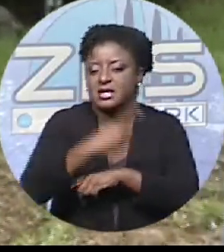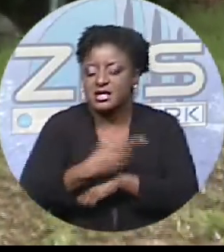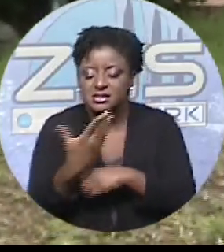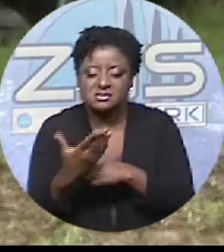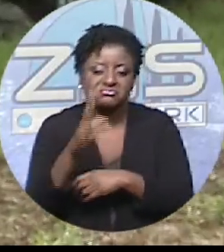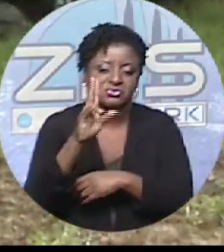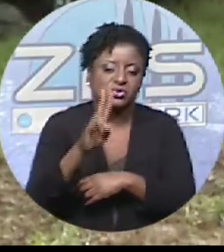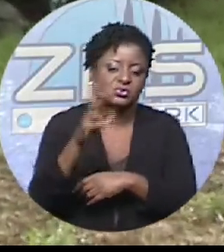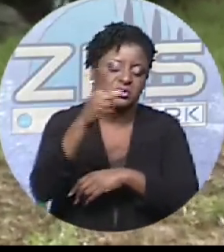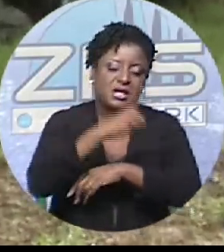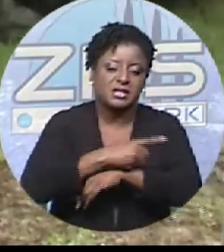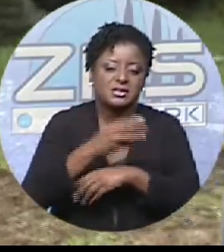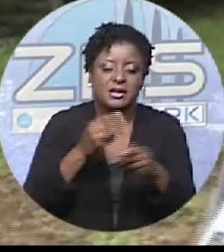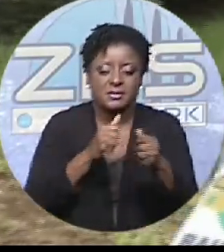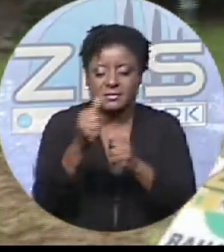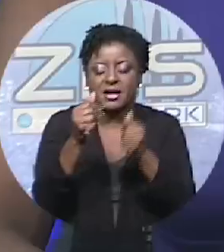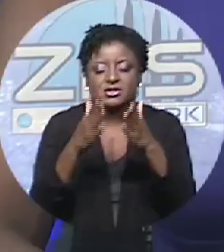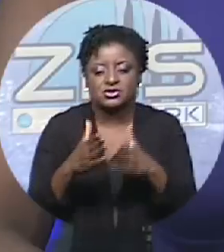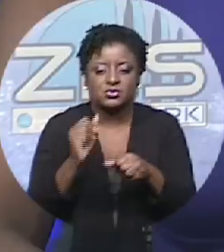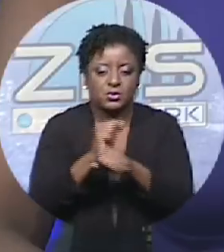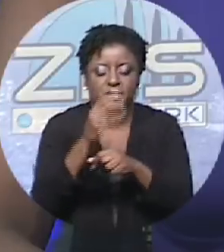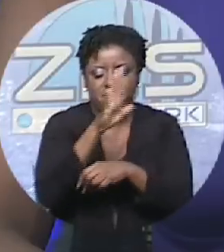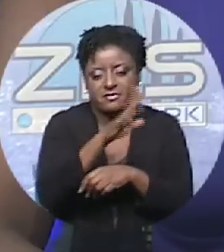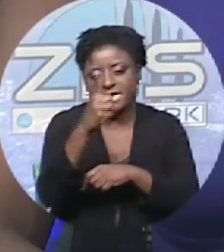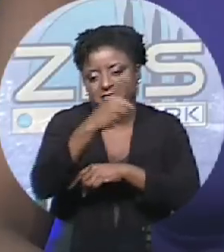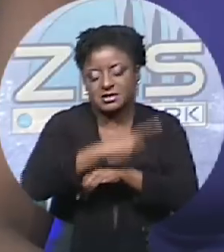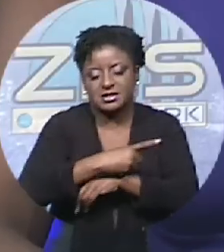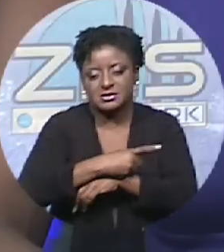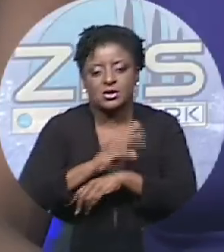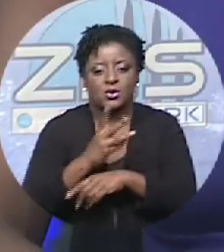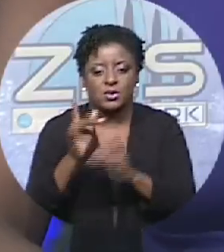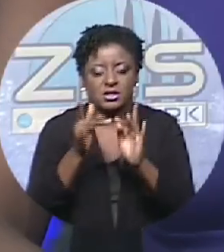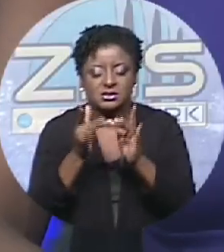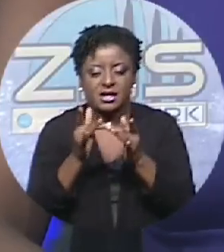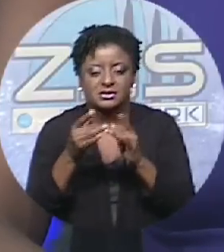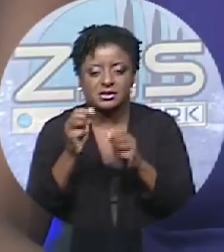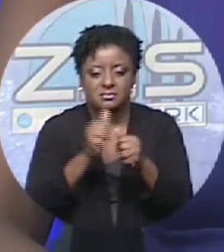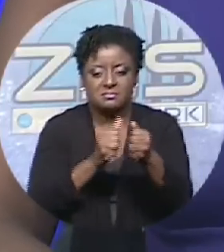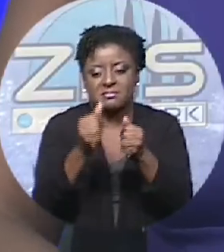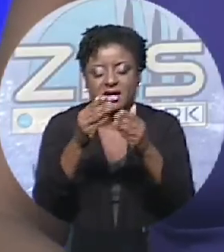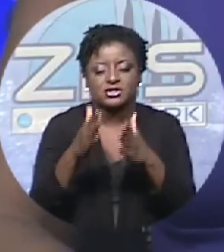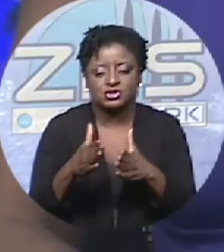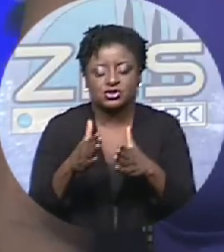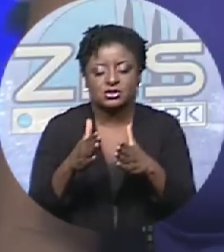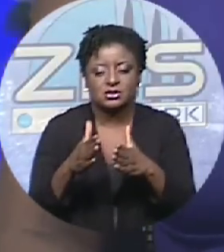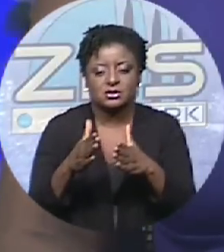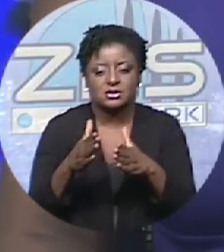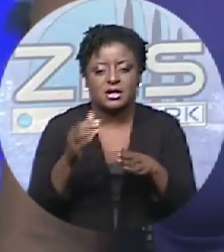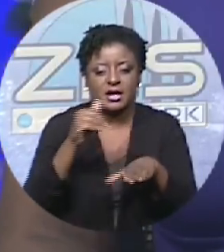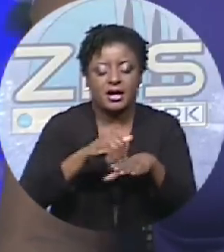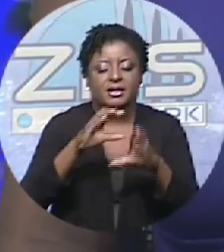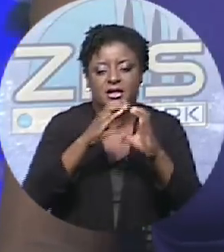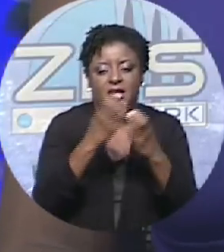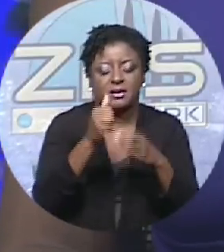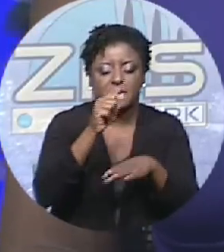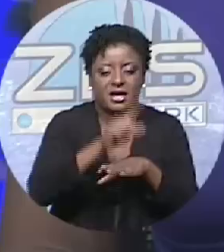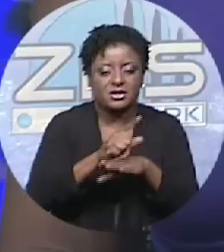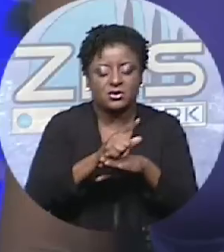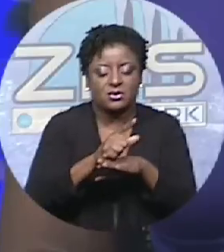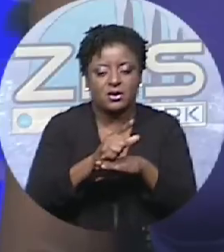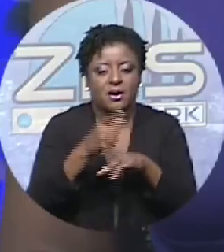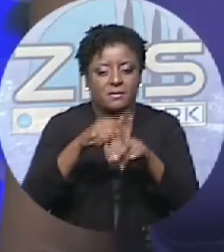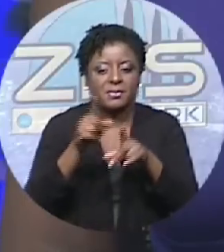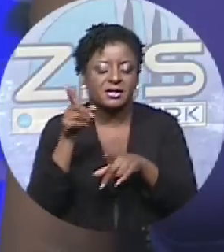have managers are working 5. Now, we contacted the manager at Clubland, Prince Ellis, for comment, but he